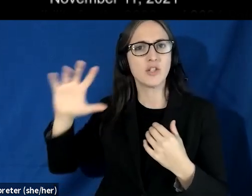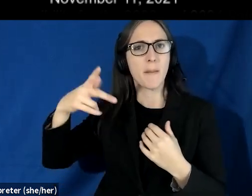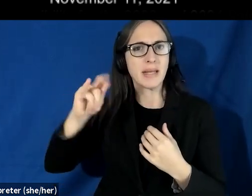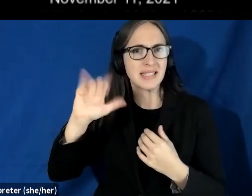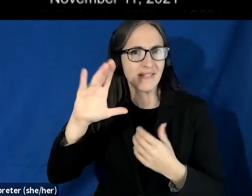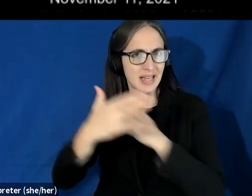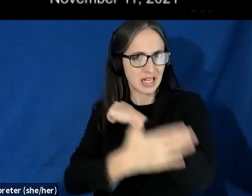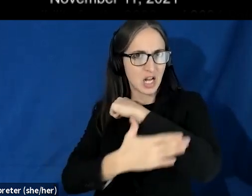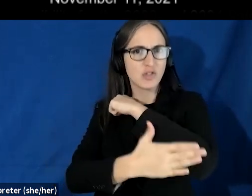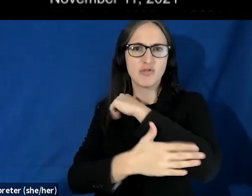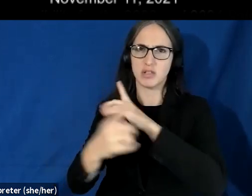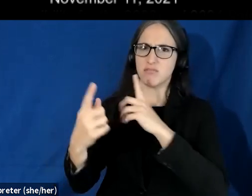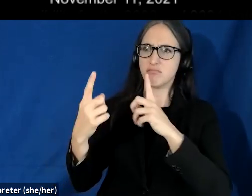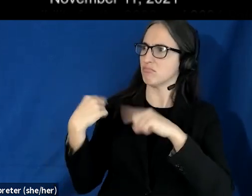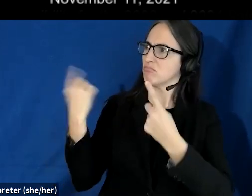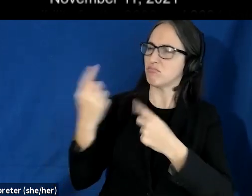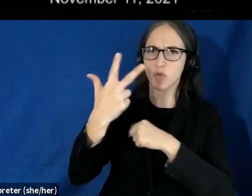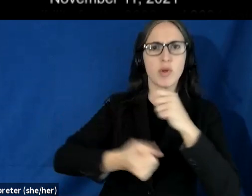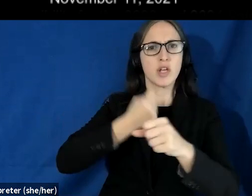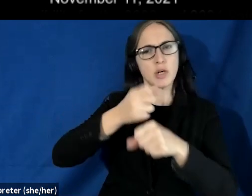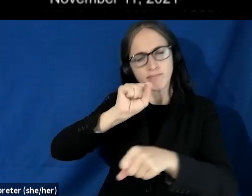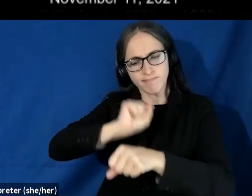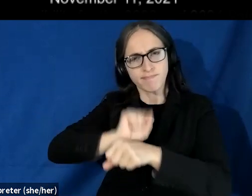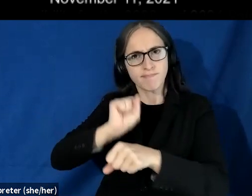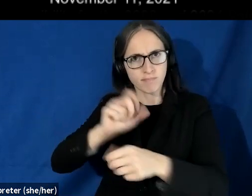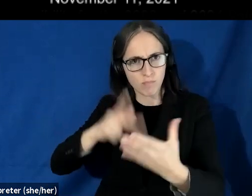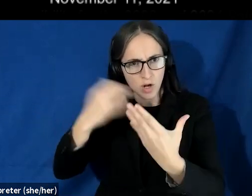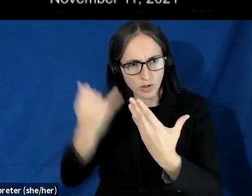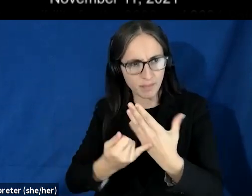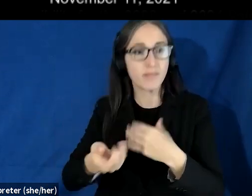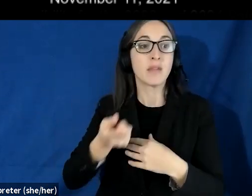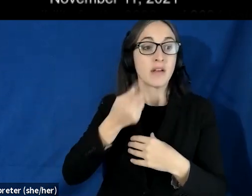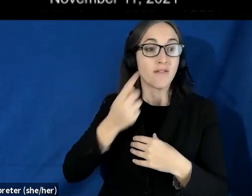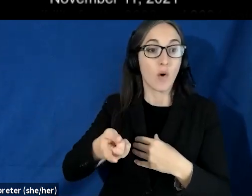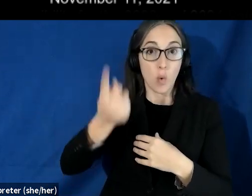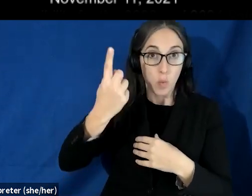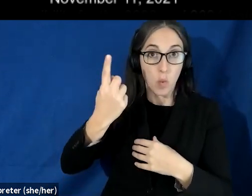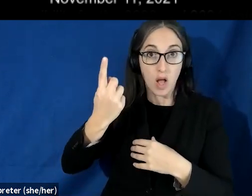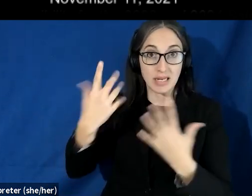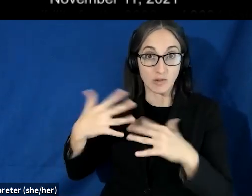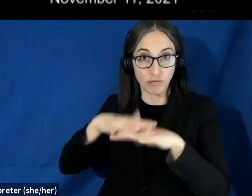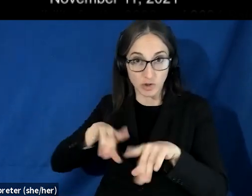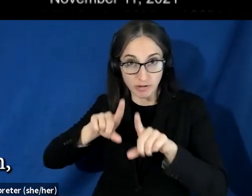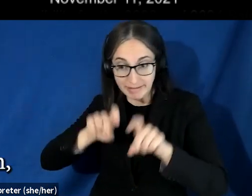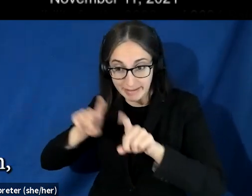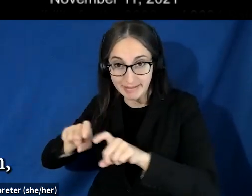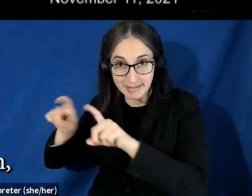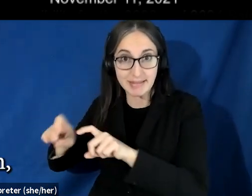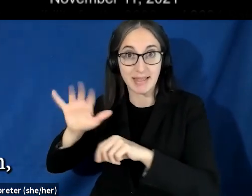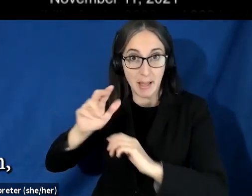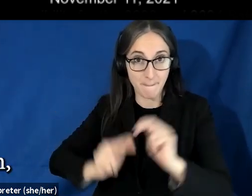that project for like 3 years. And in one of those integration tests, while I was abroad on a mission, one